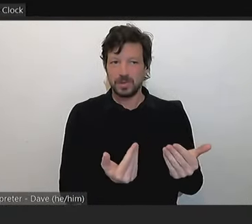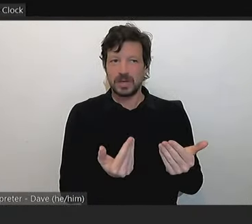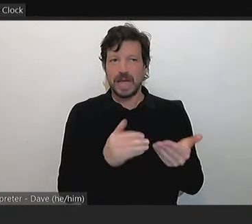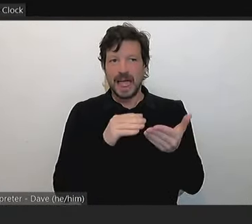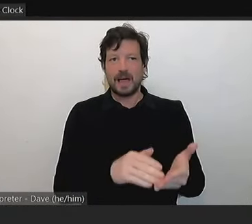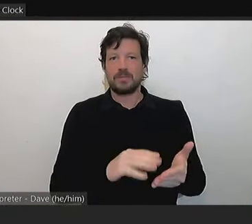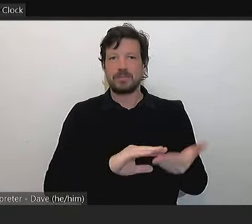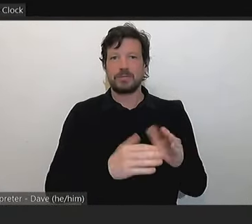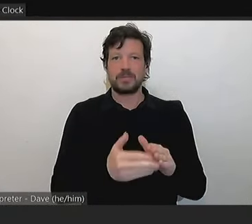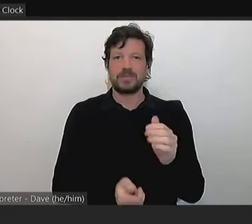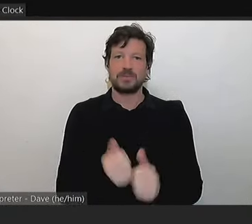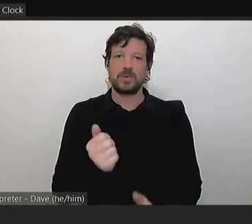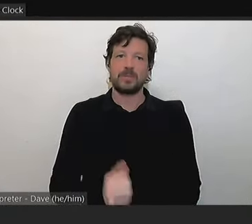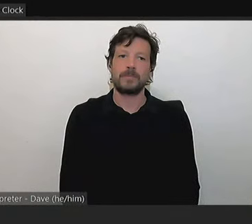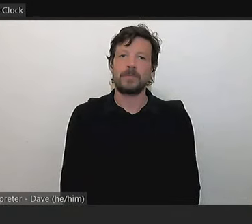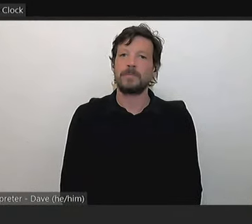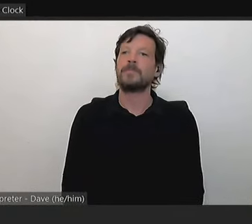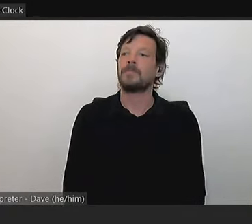Thank you.